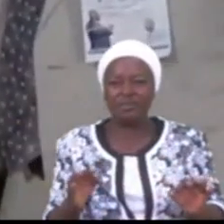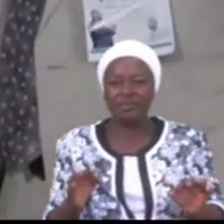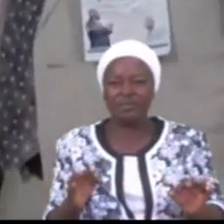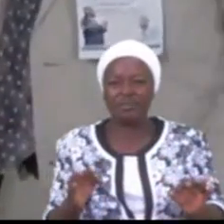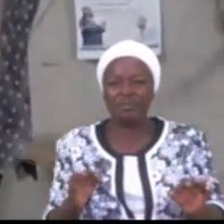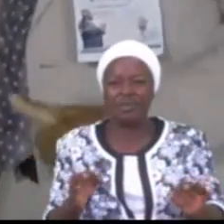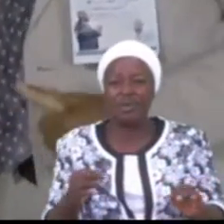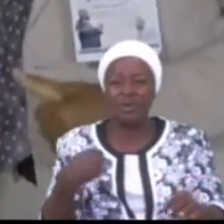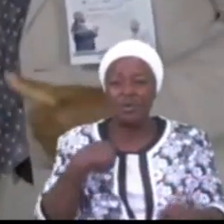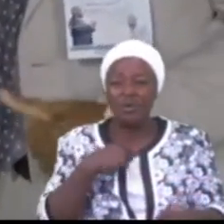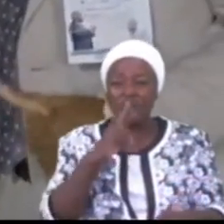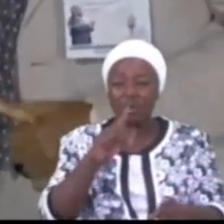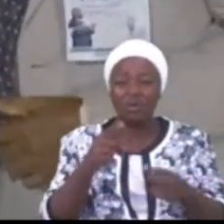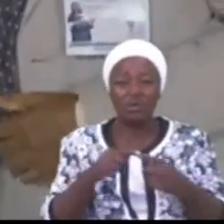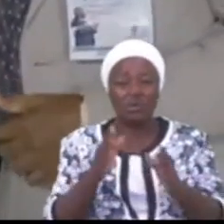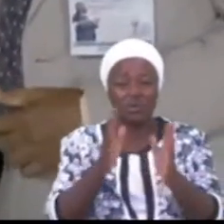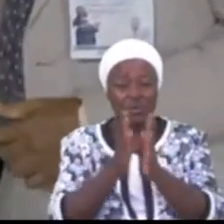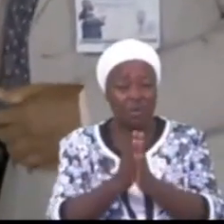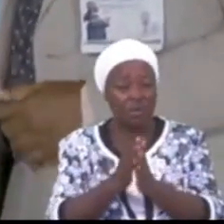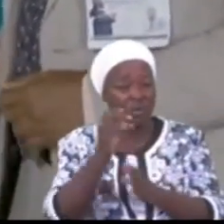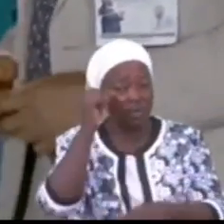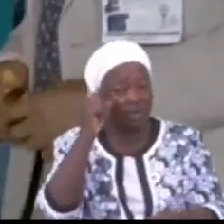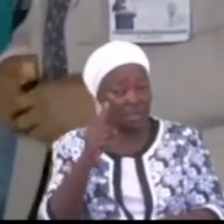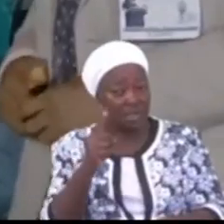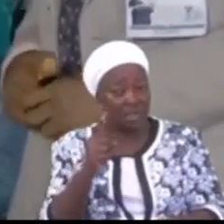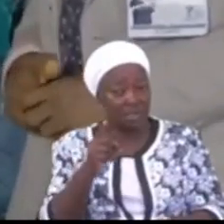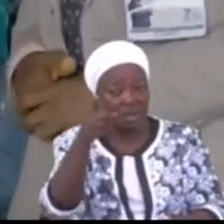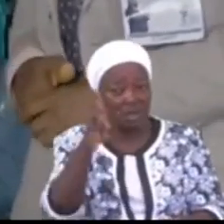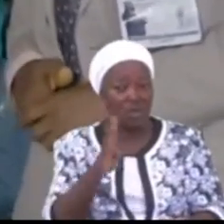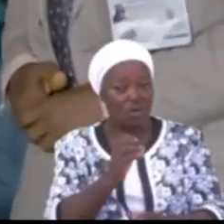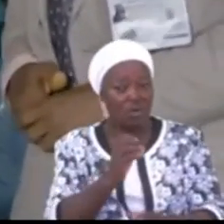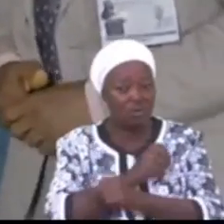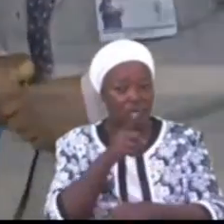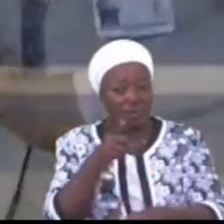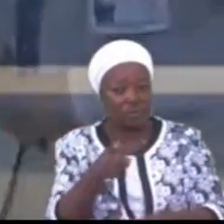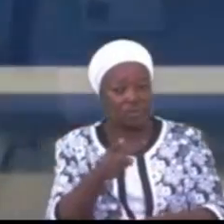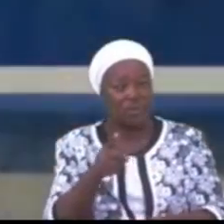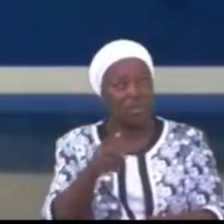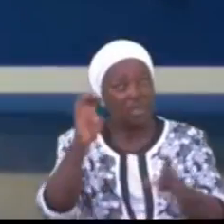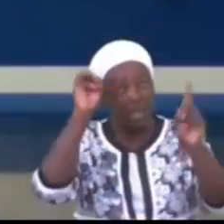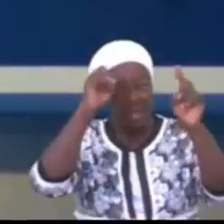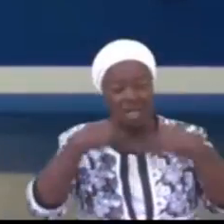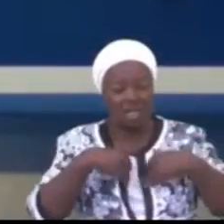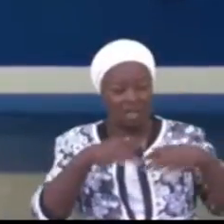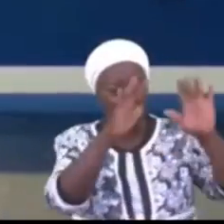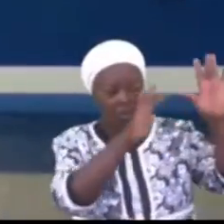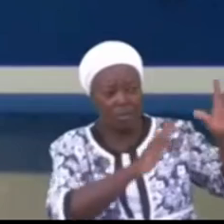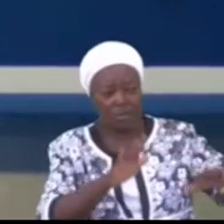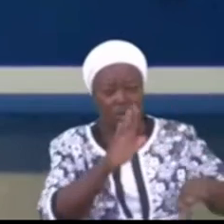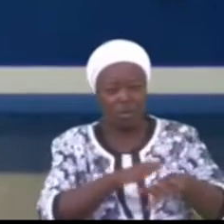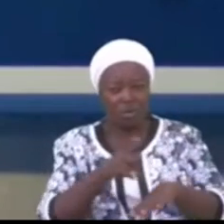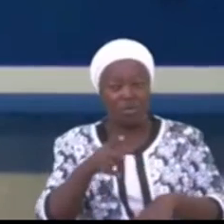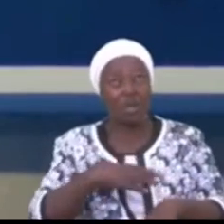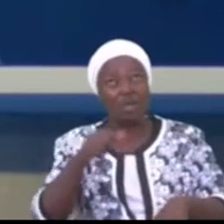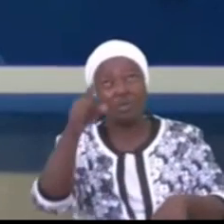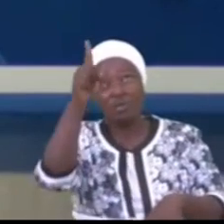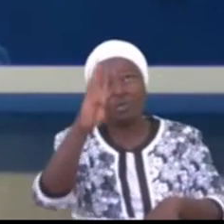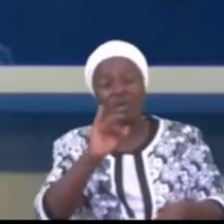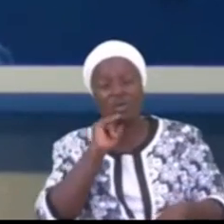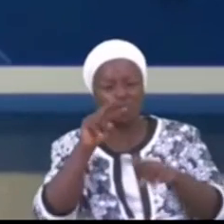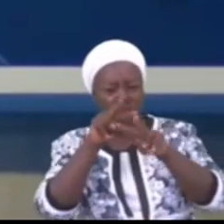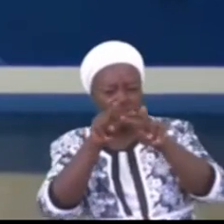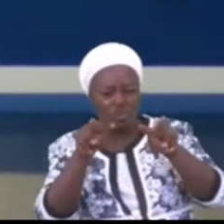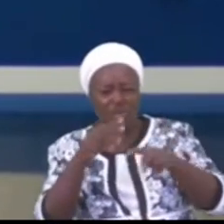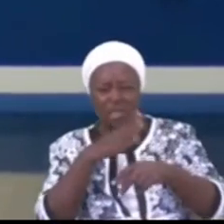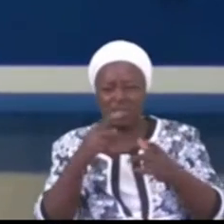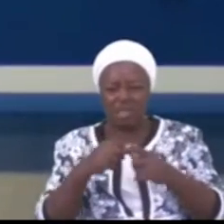We're going to pray. Understand, God loves you. God has compassion on you. God is watching. He's been waiting